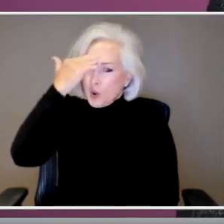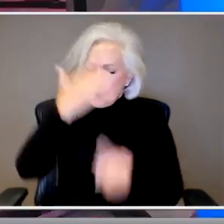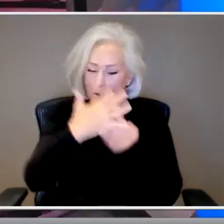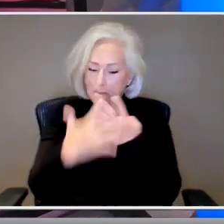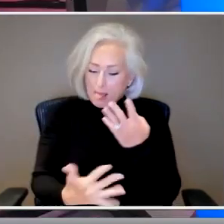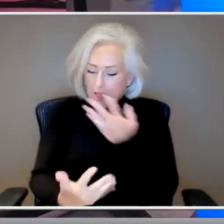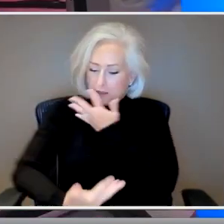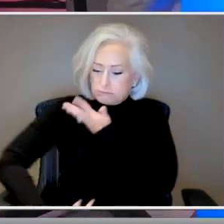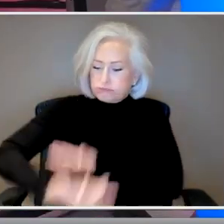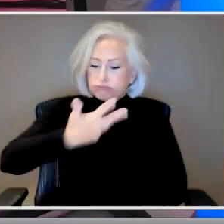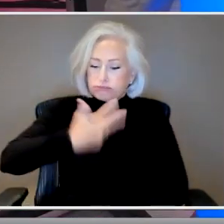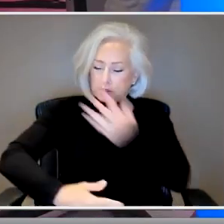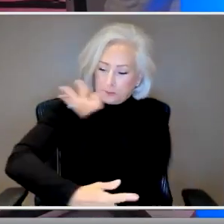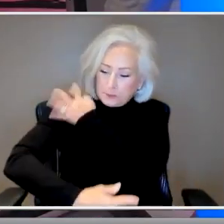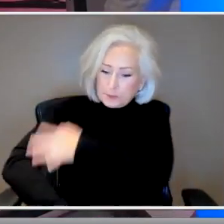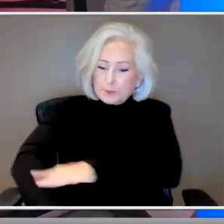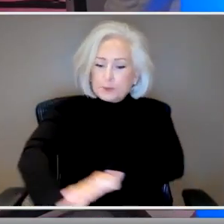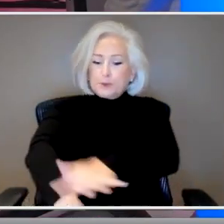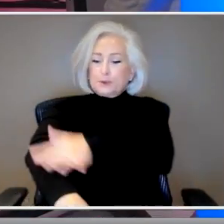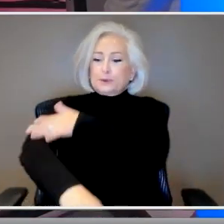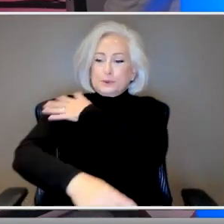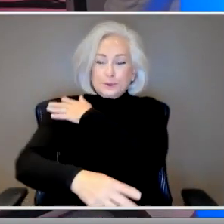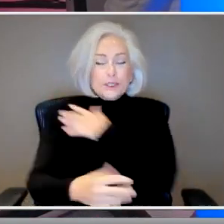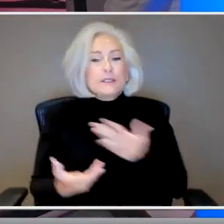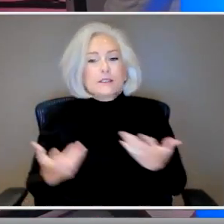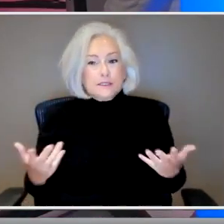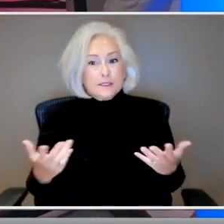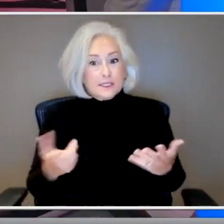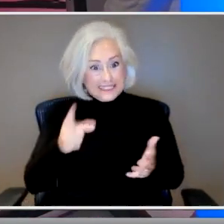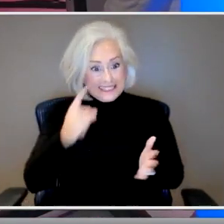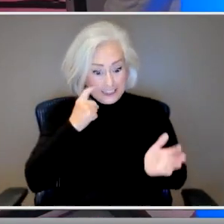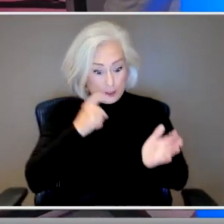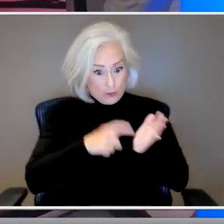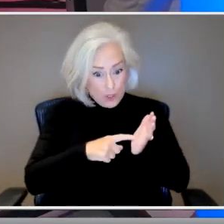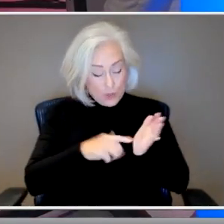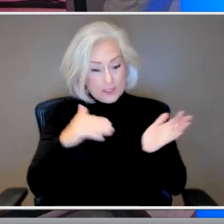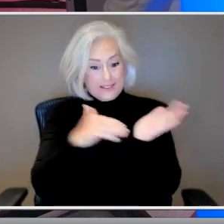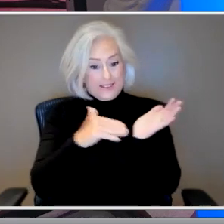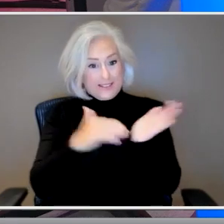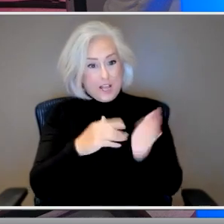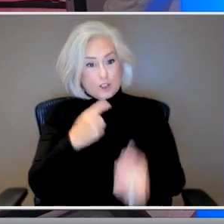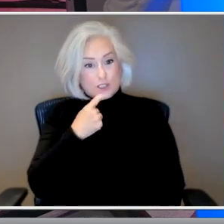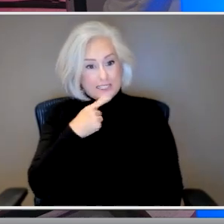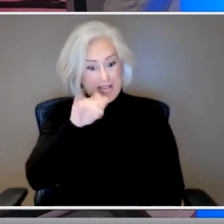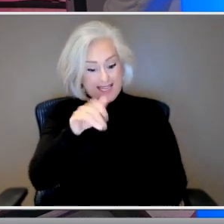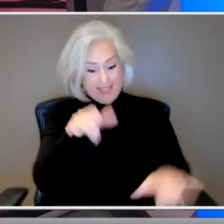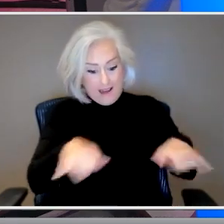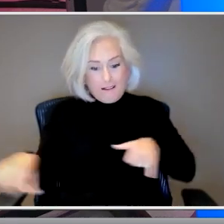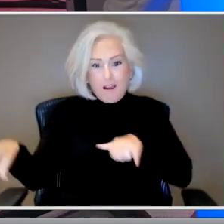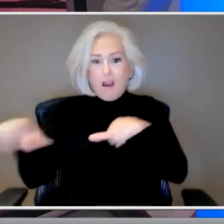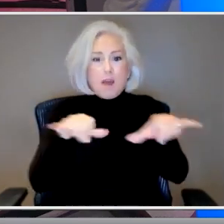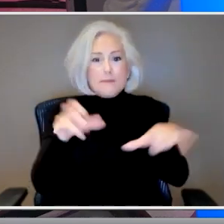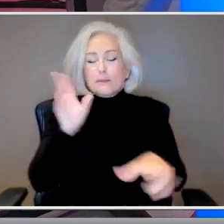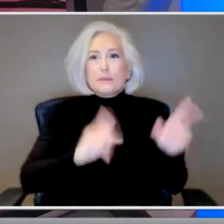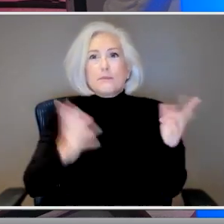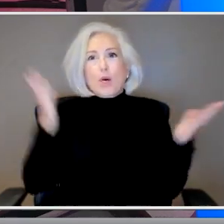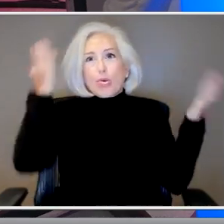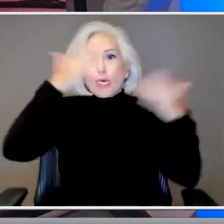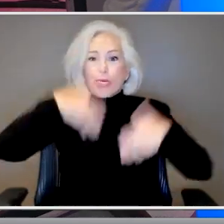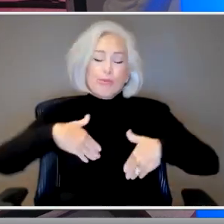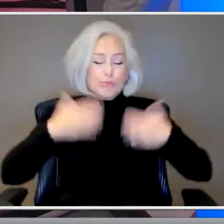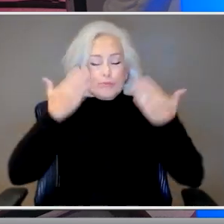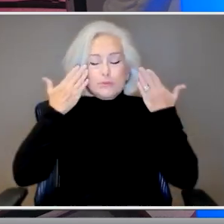you know, as you're saying that, and I'm asking, did you notice the doctors are saying, yeah, because it's probably common. People don't recognize these symptoms.